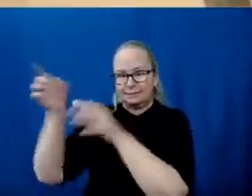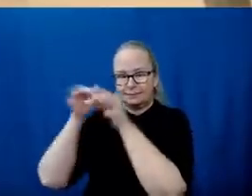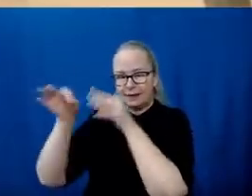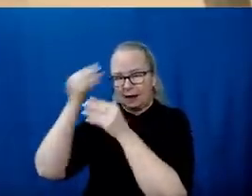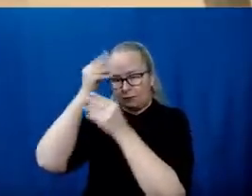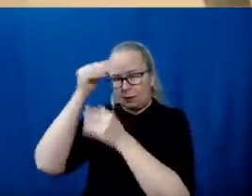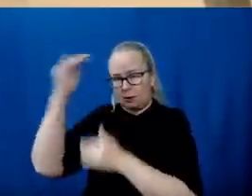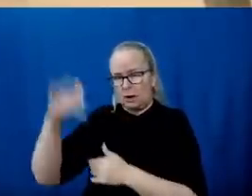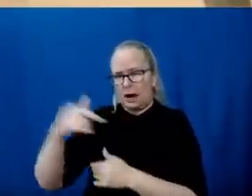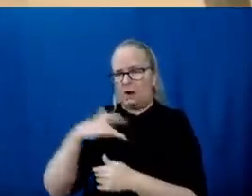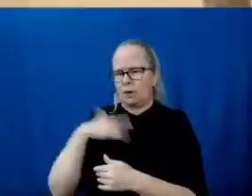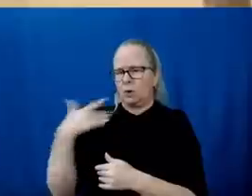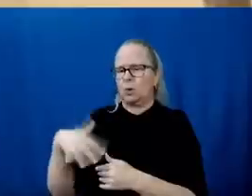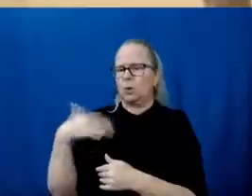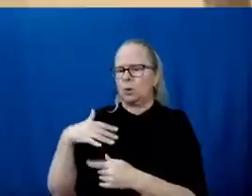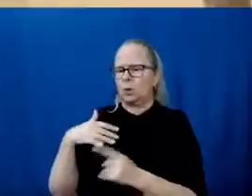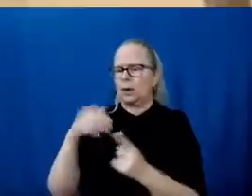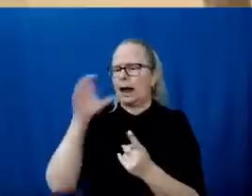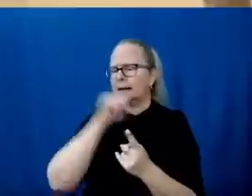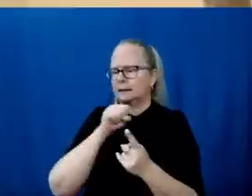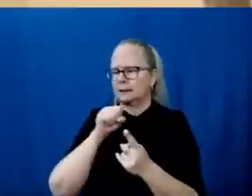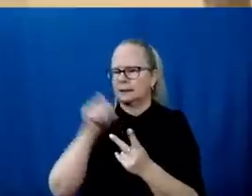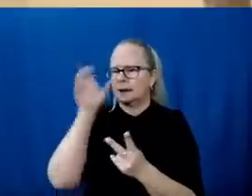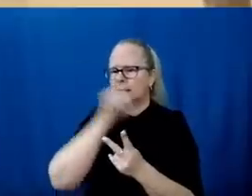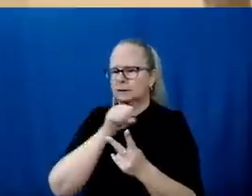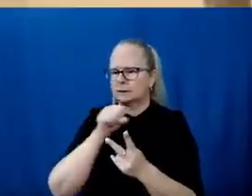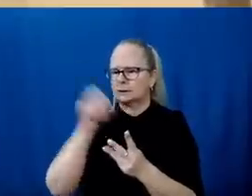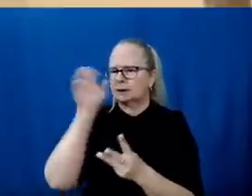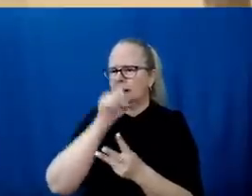a lot of times guesses when it comes to